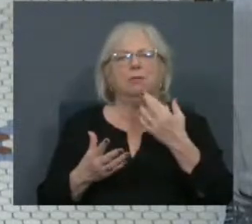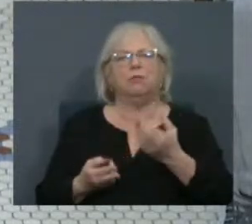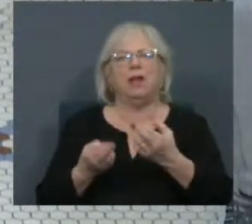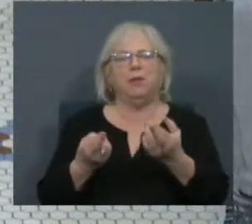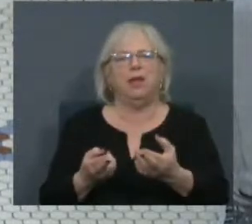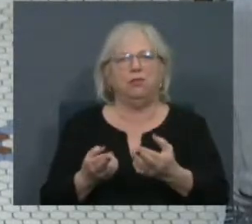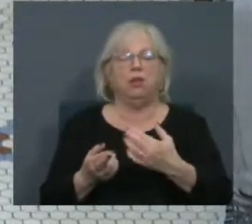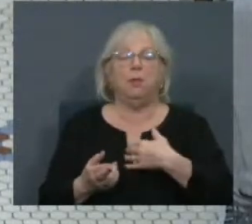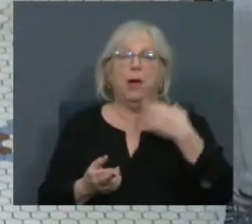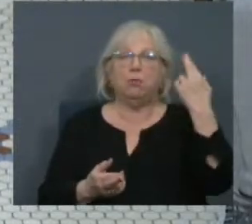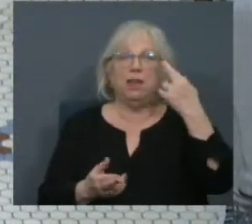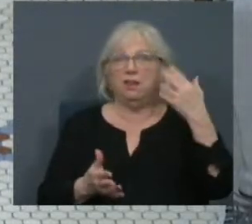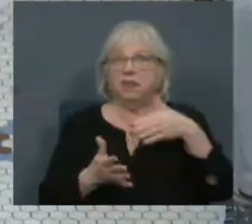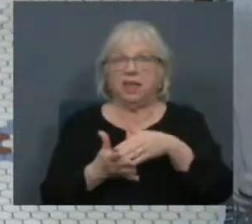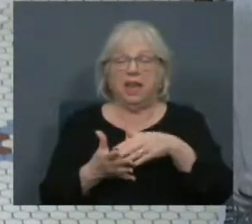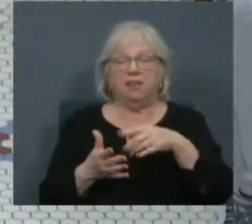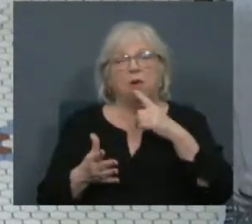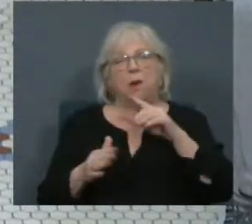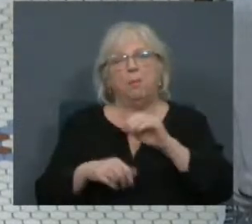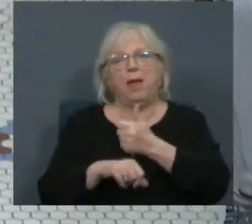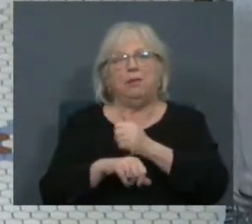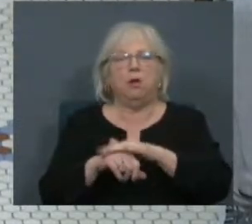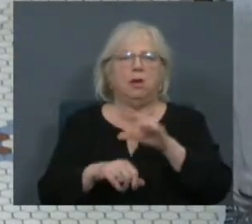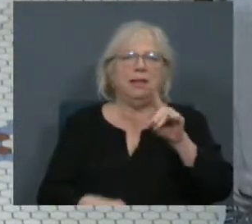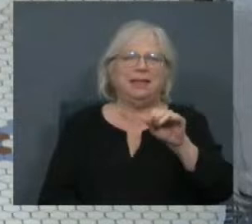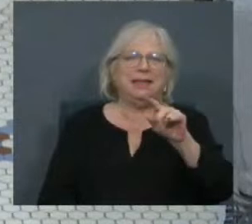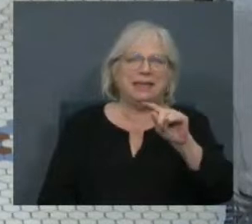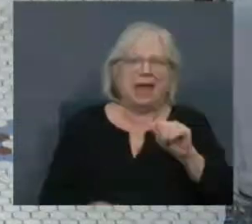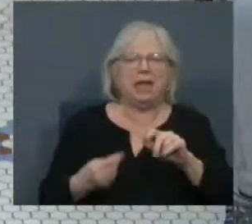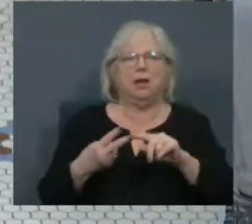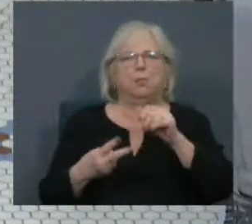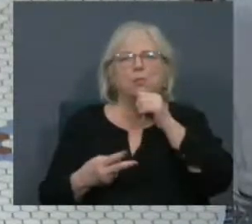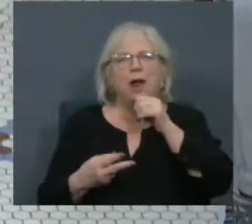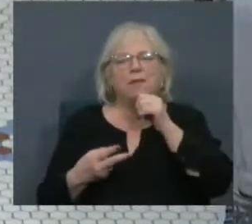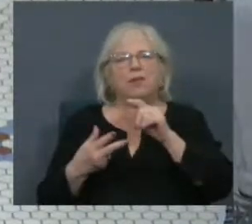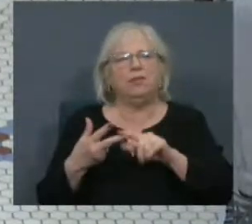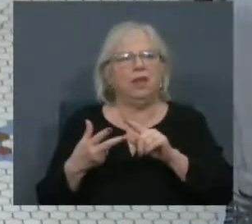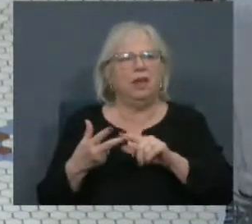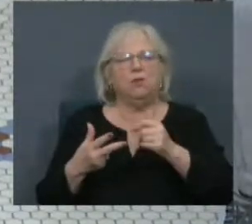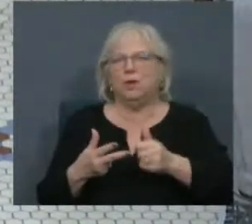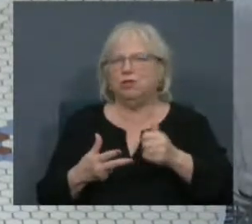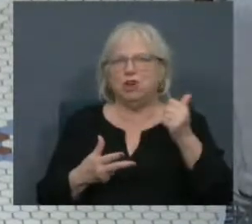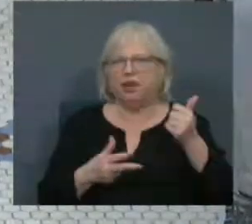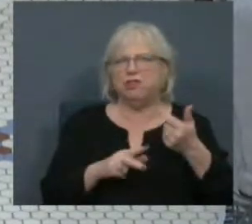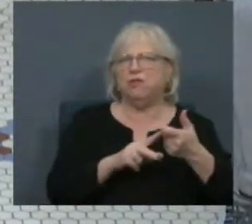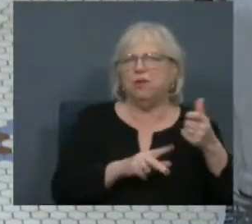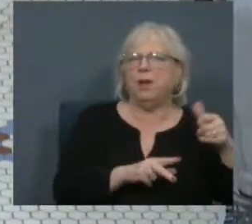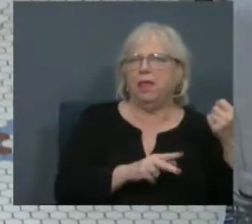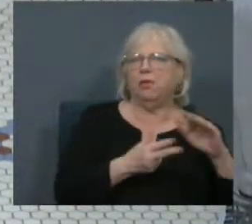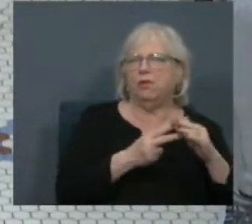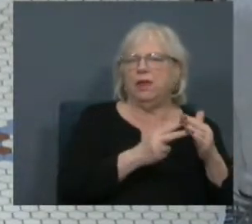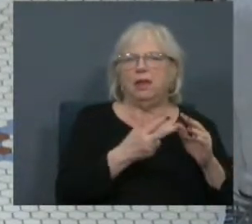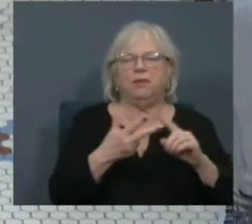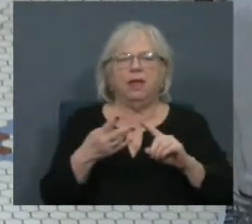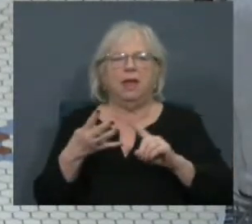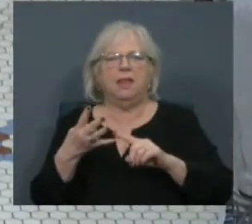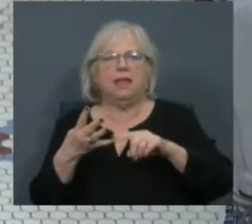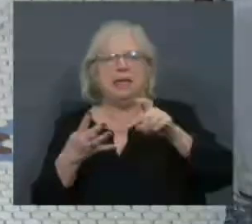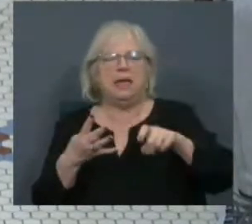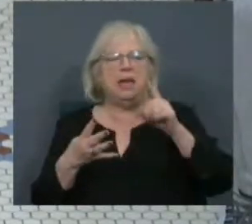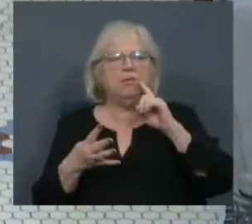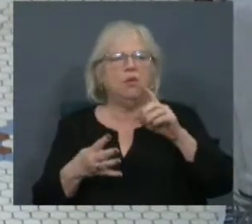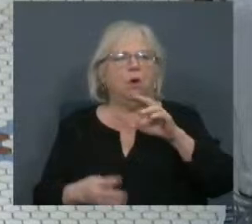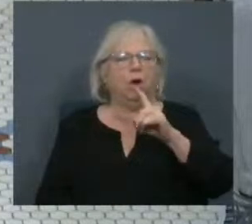take. My reasons for being against this are based on data, privacy, rejections in other cities, as well as the need for guardrails and